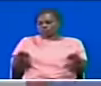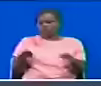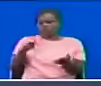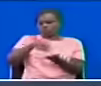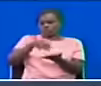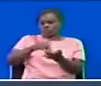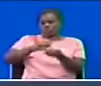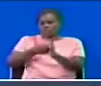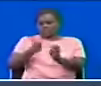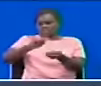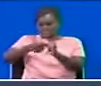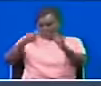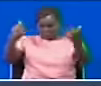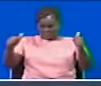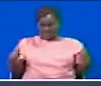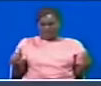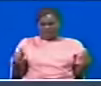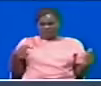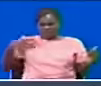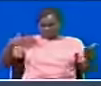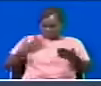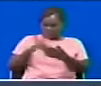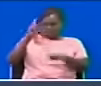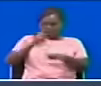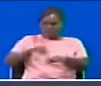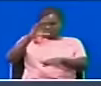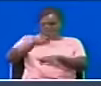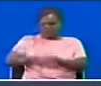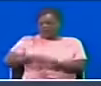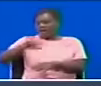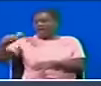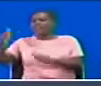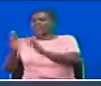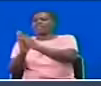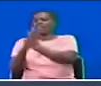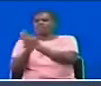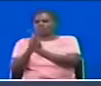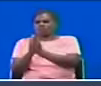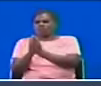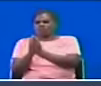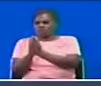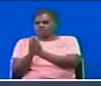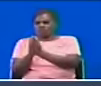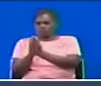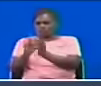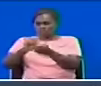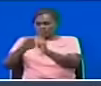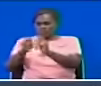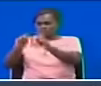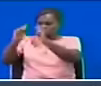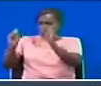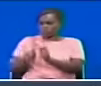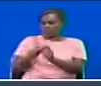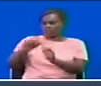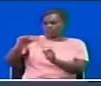change. It will not change. Until we get a counter-narrative, we will simply exchange one tribalist for